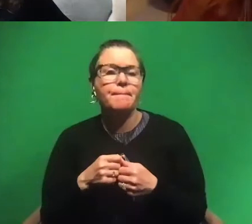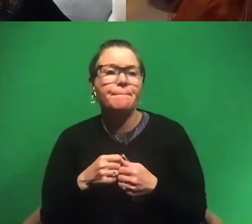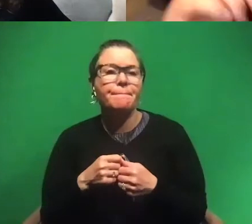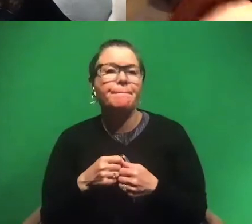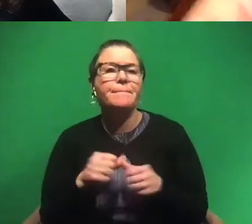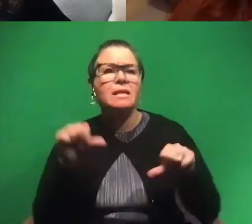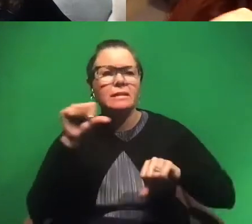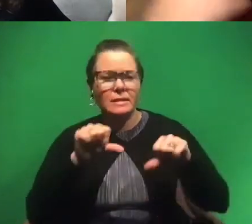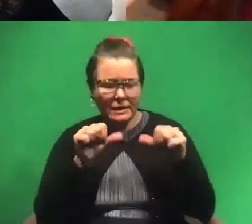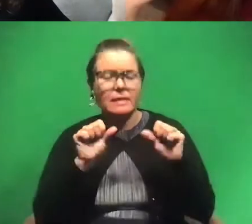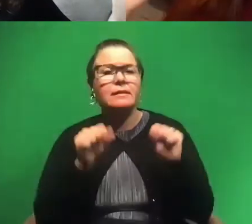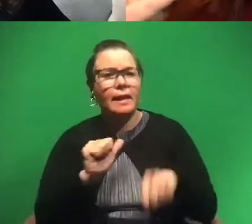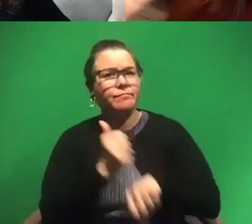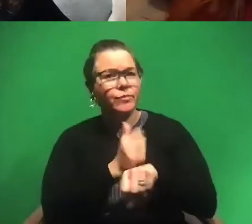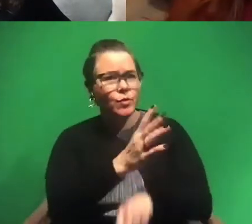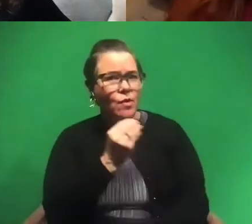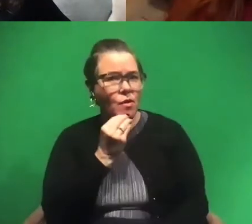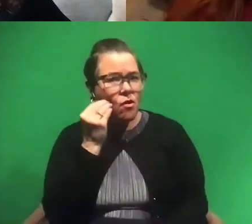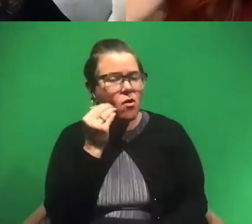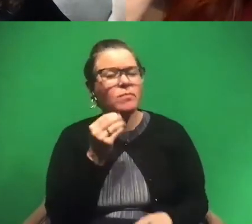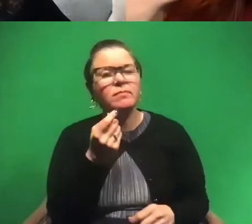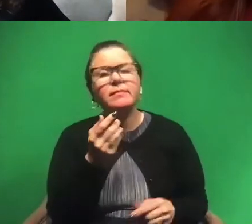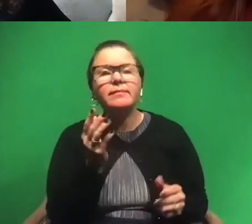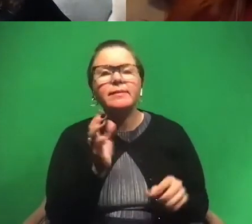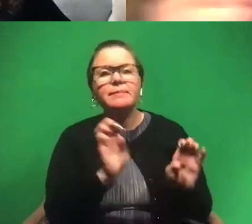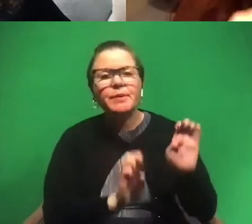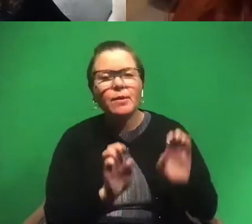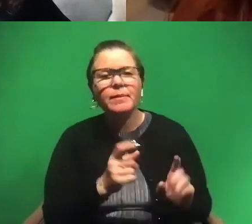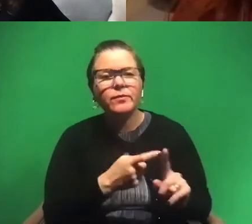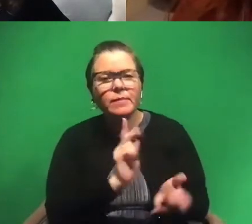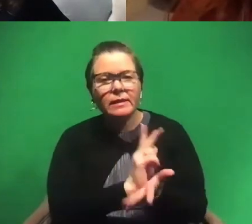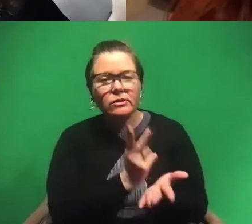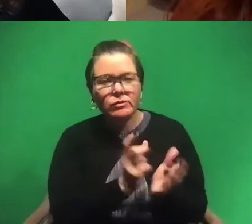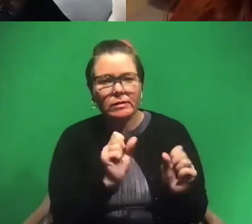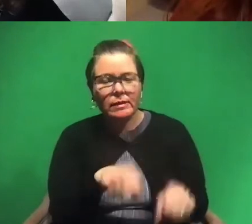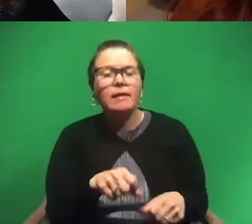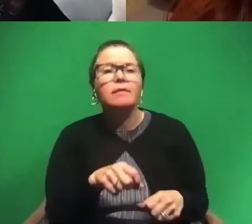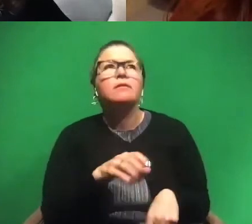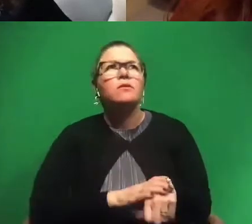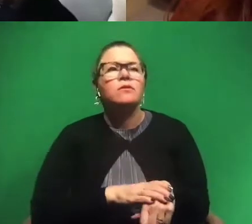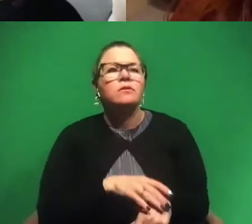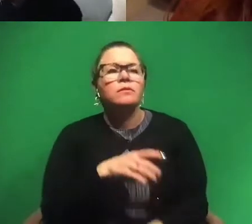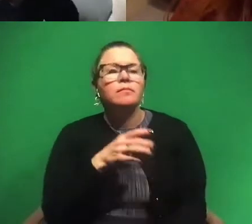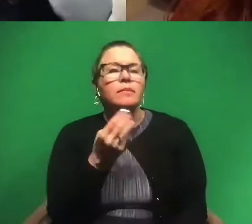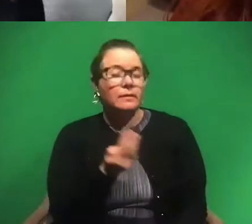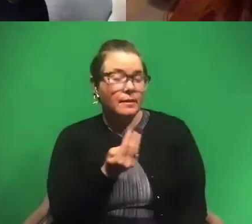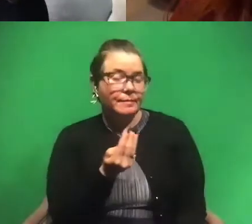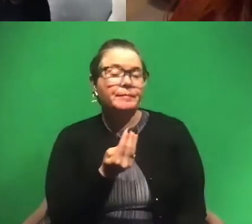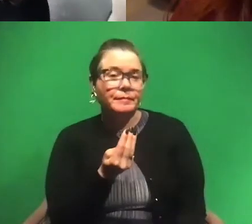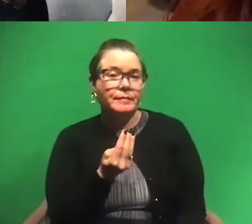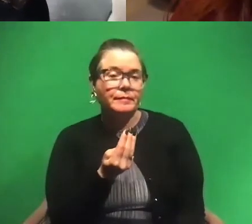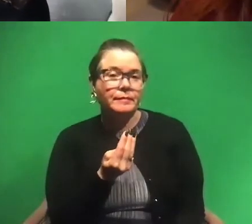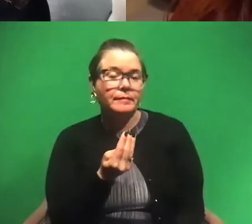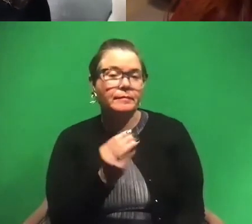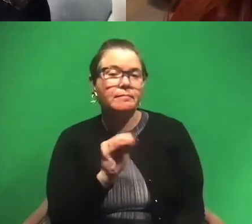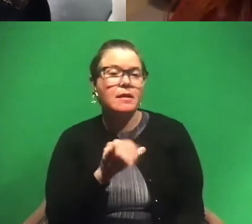science that you can do at home, so like little science experiments and stuff that you can do from your kitchen. That's going to be on Monday, May